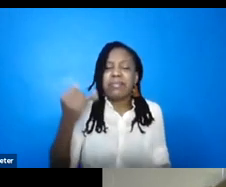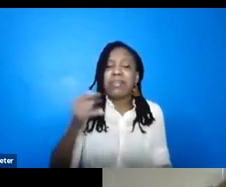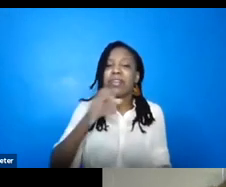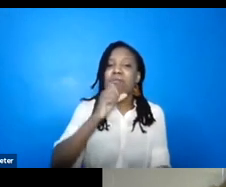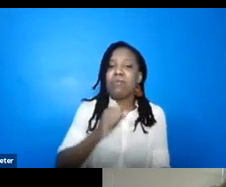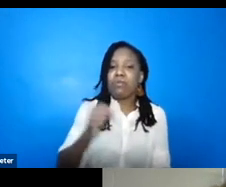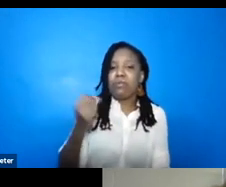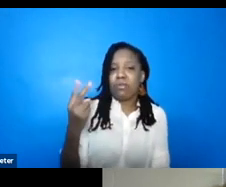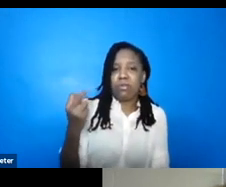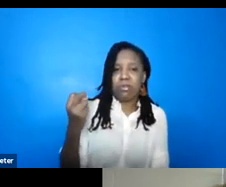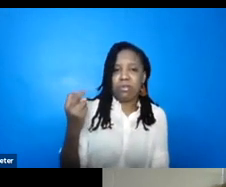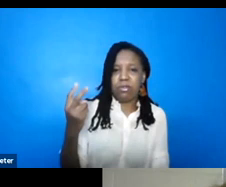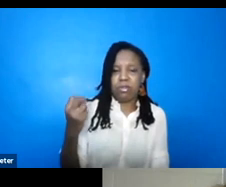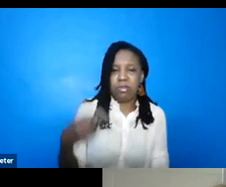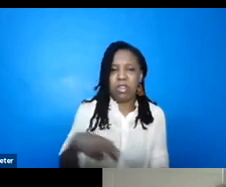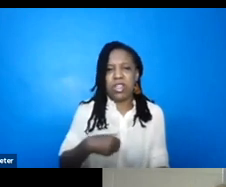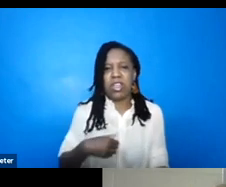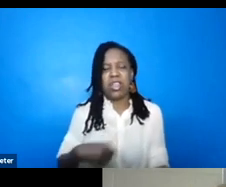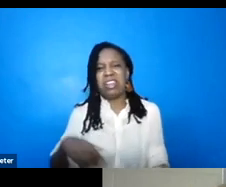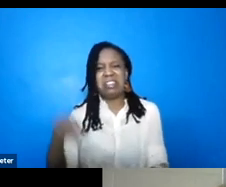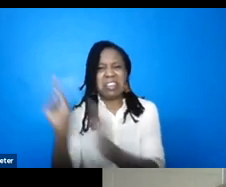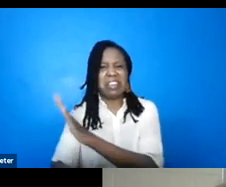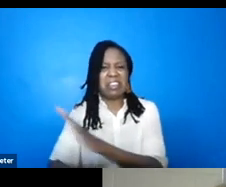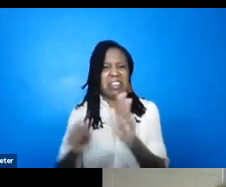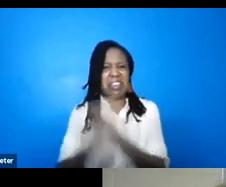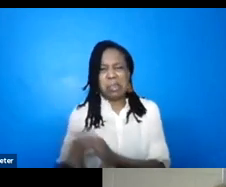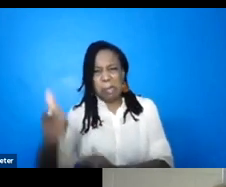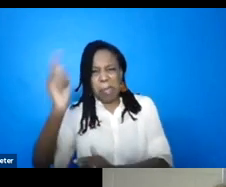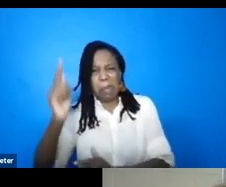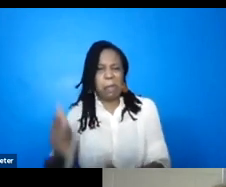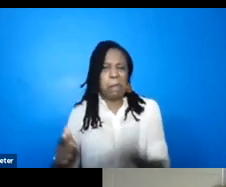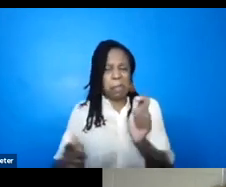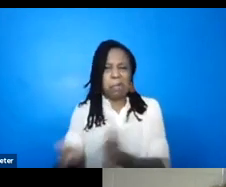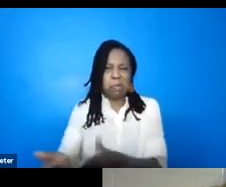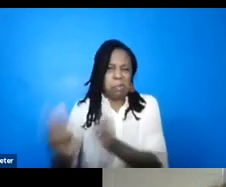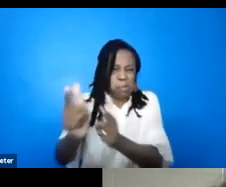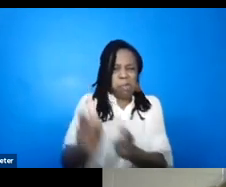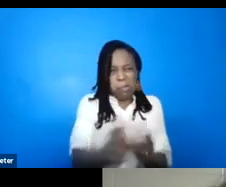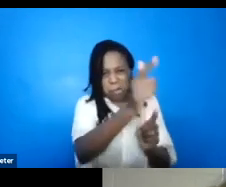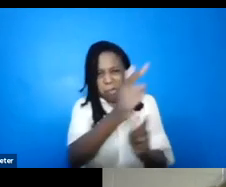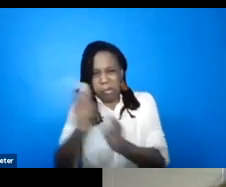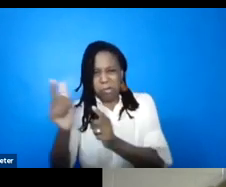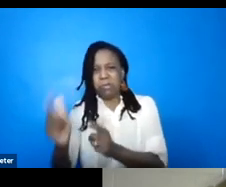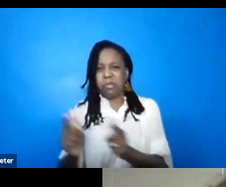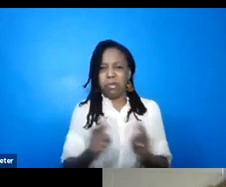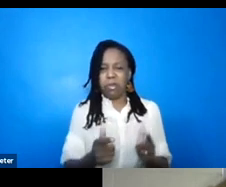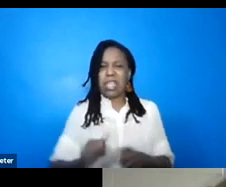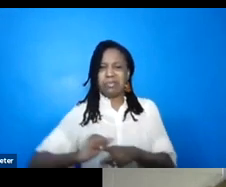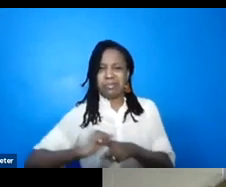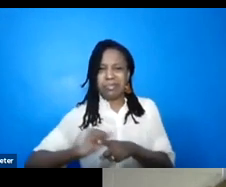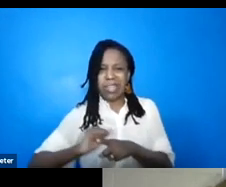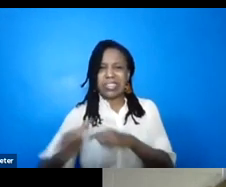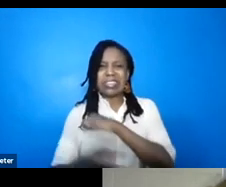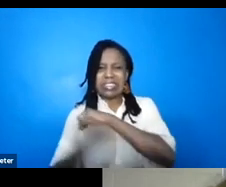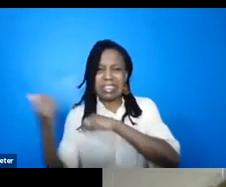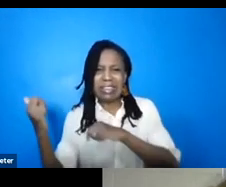that is all about blood, murder, stealing, and killing. And if he doesn't begin identifying that now, that he's going to be like me at 19 years old, sitting